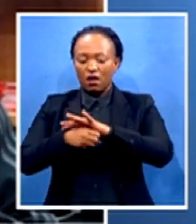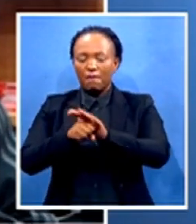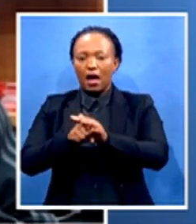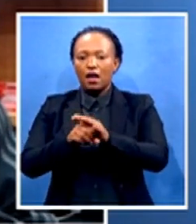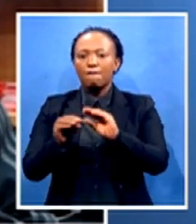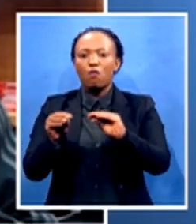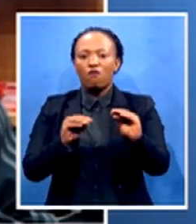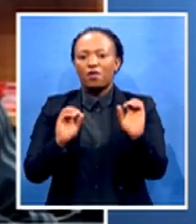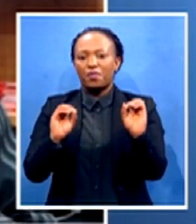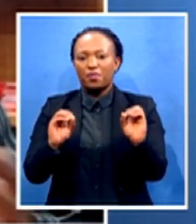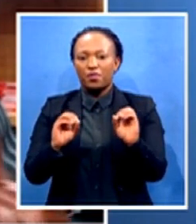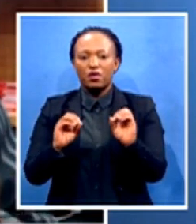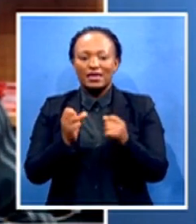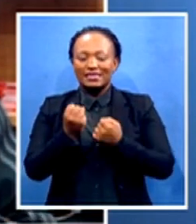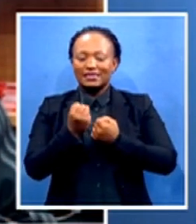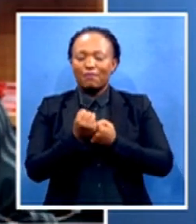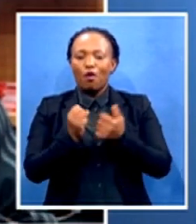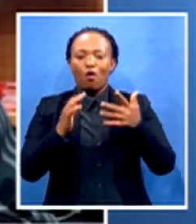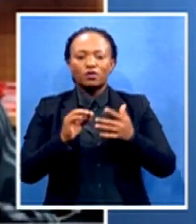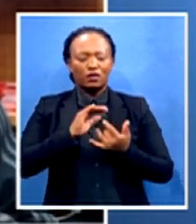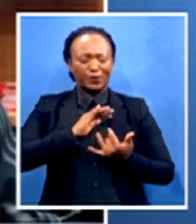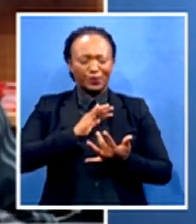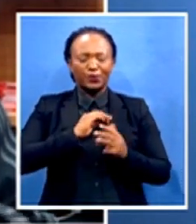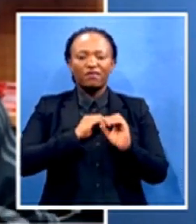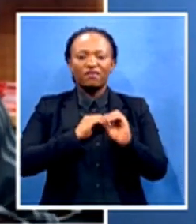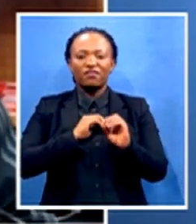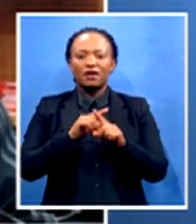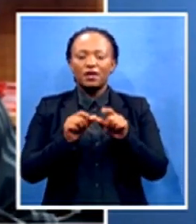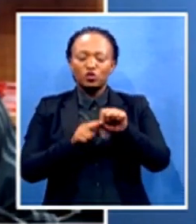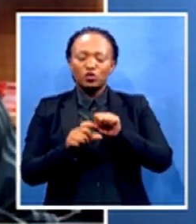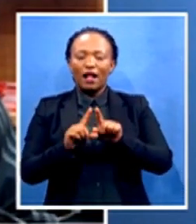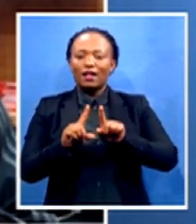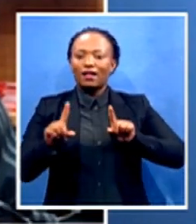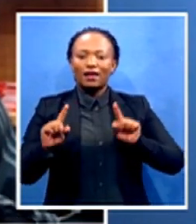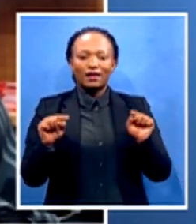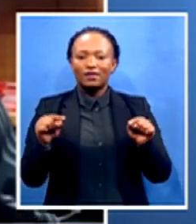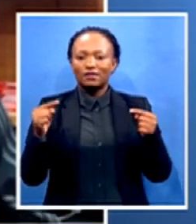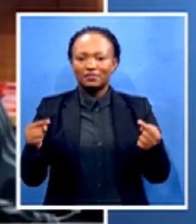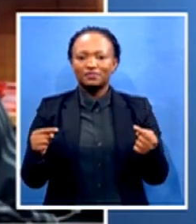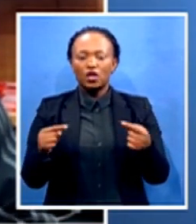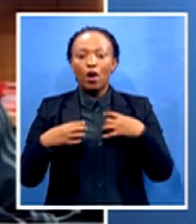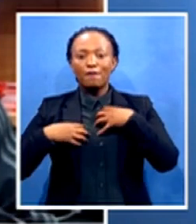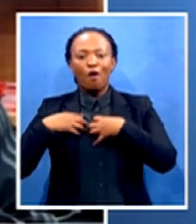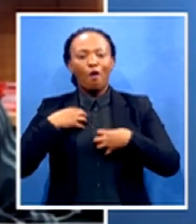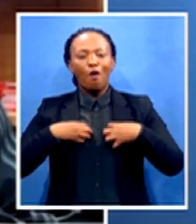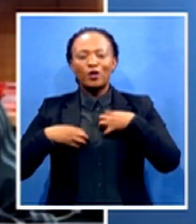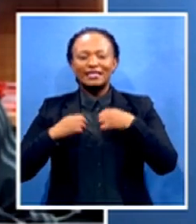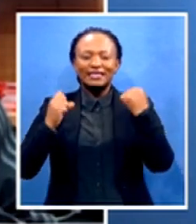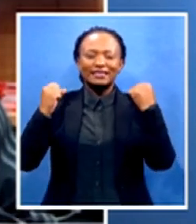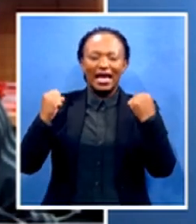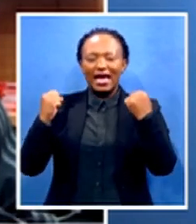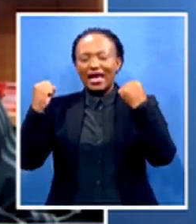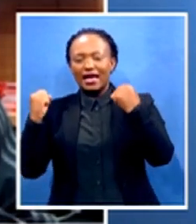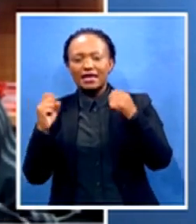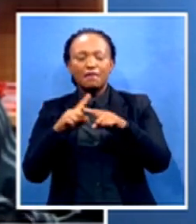in terms of the social distancing, but when the emotions are high, there's bound to be some kind of